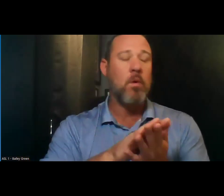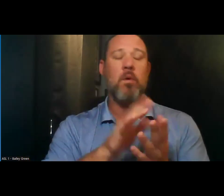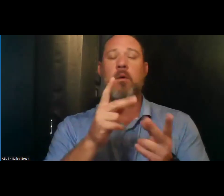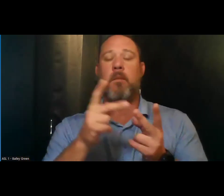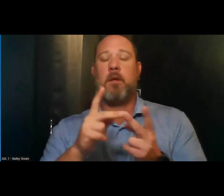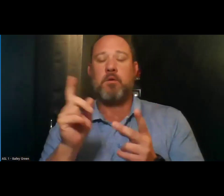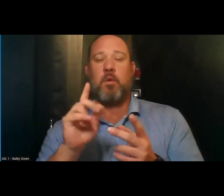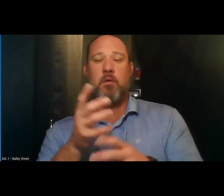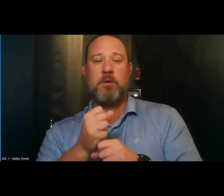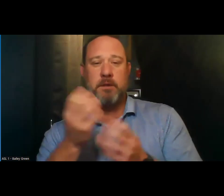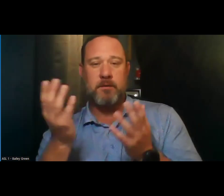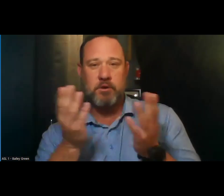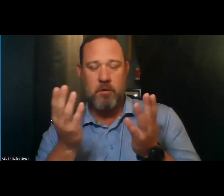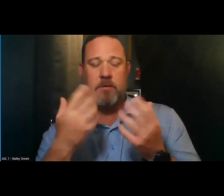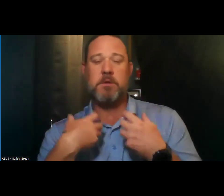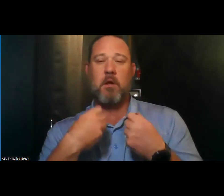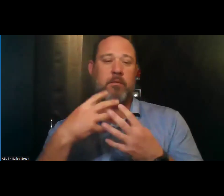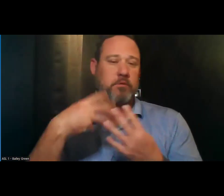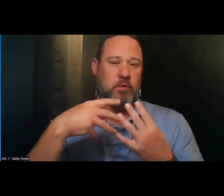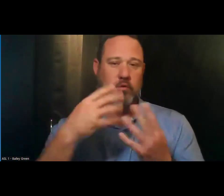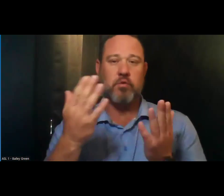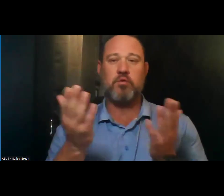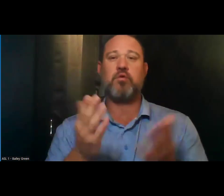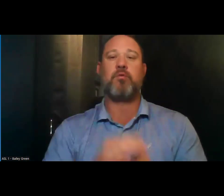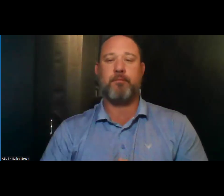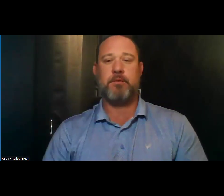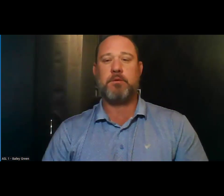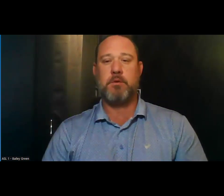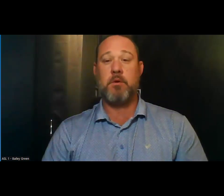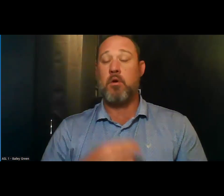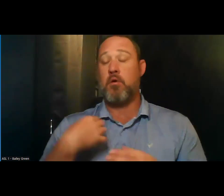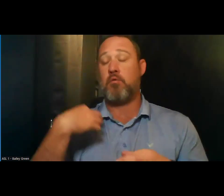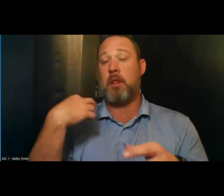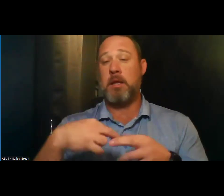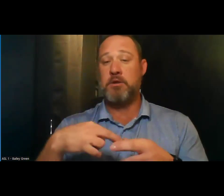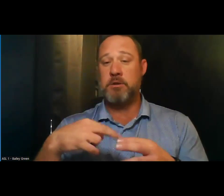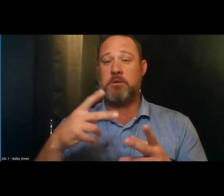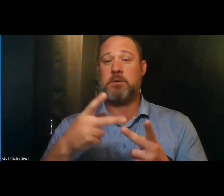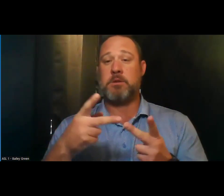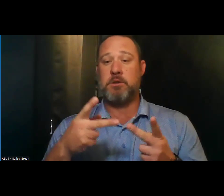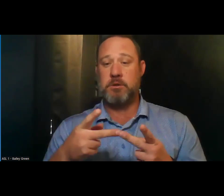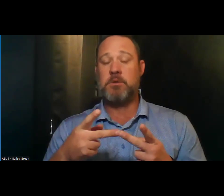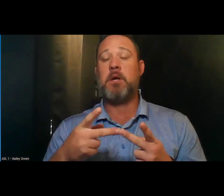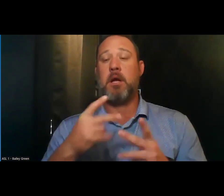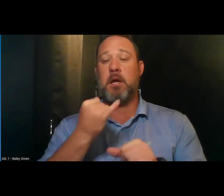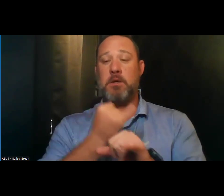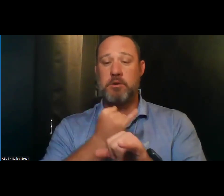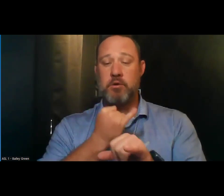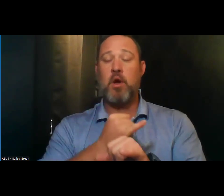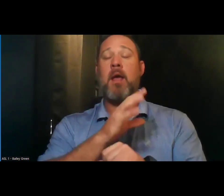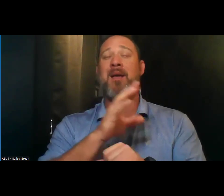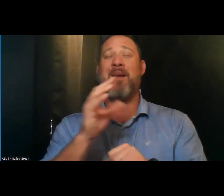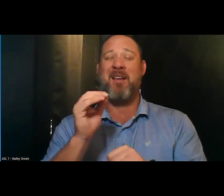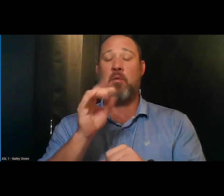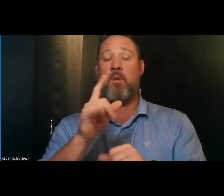get services, health services, social services, religious institutions. And what's made a lot of